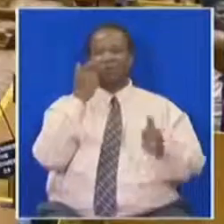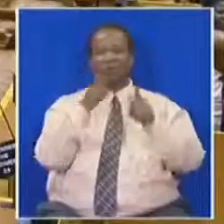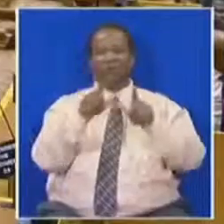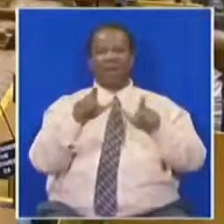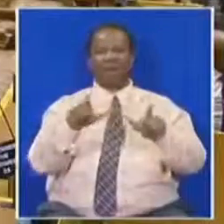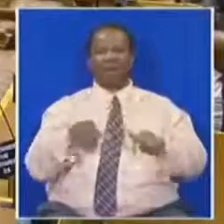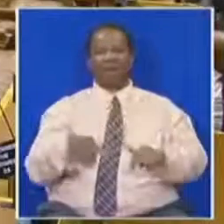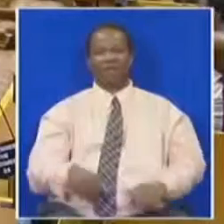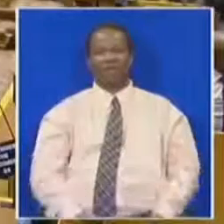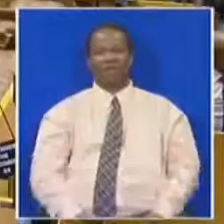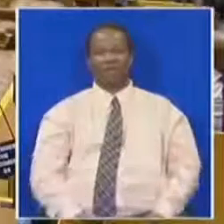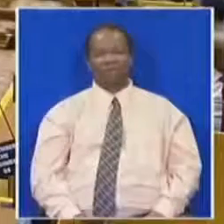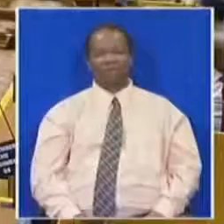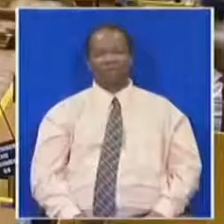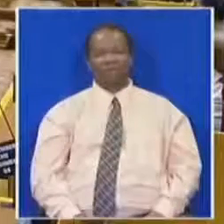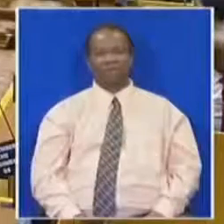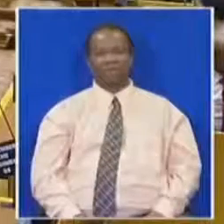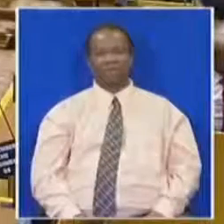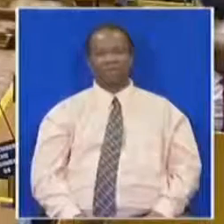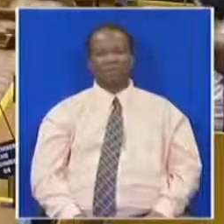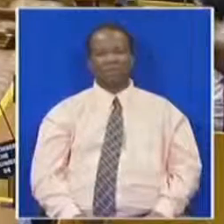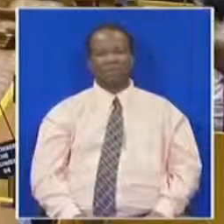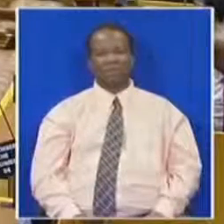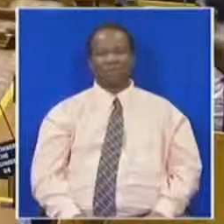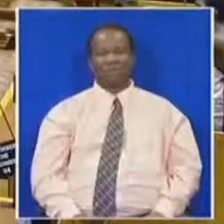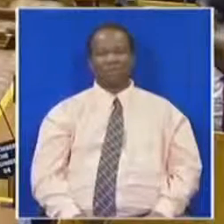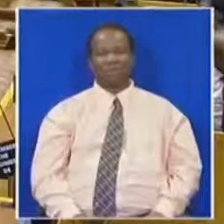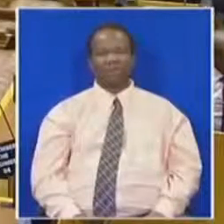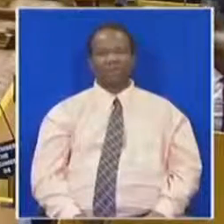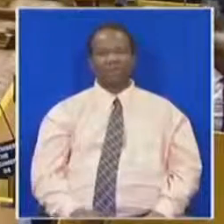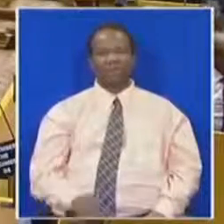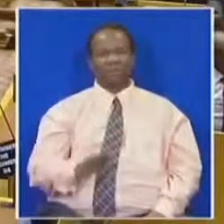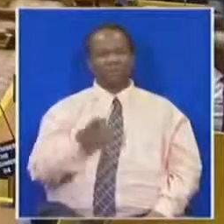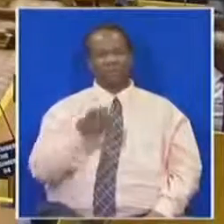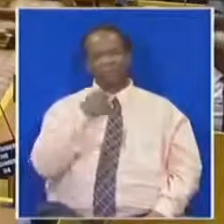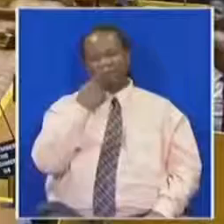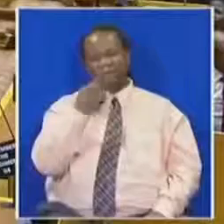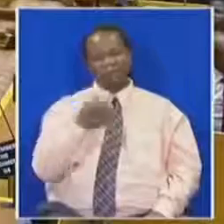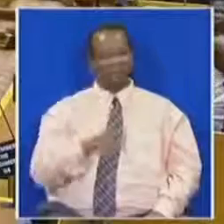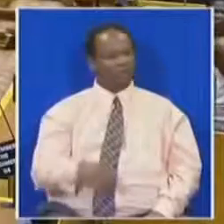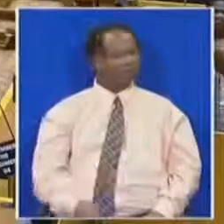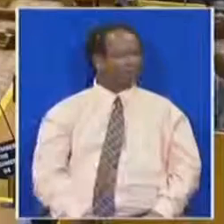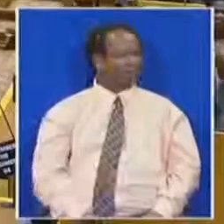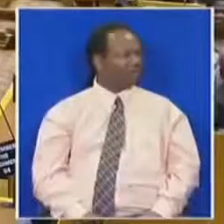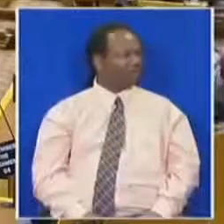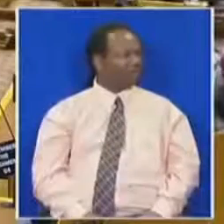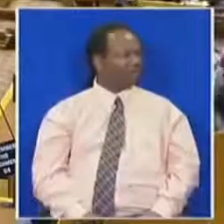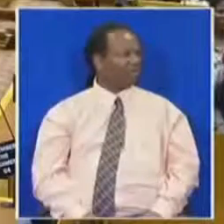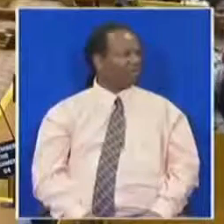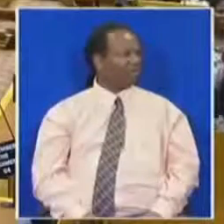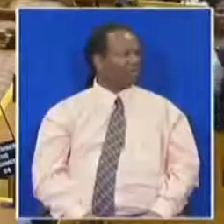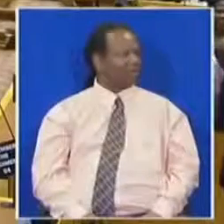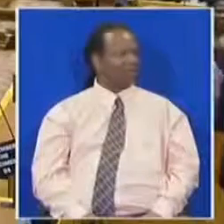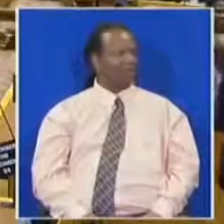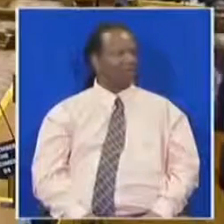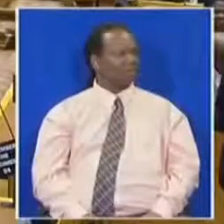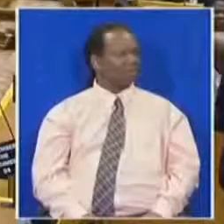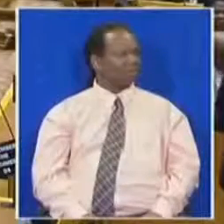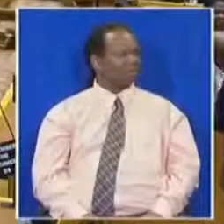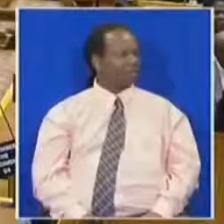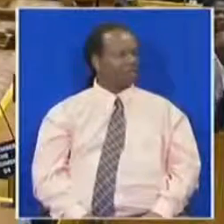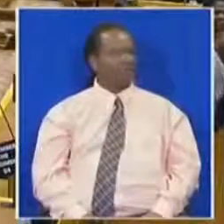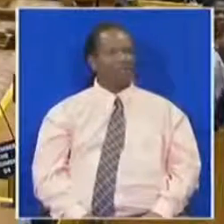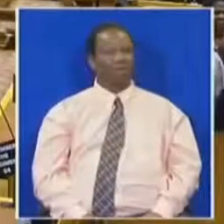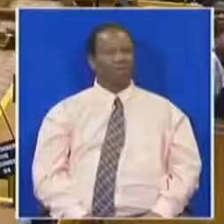people which you have killed. Dead people. You are using the names of dead people for politics. We are using the name of